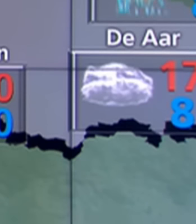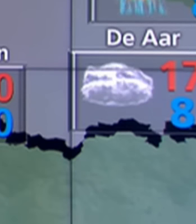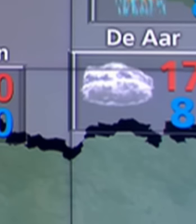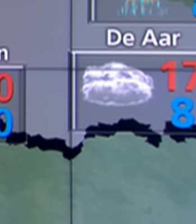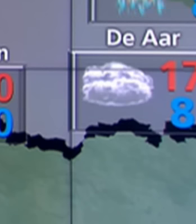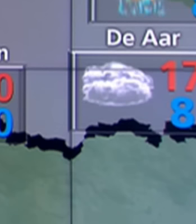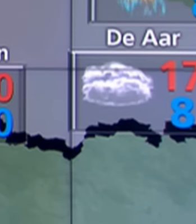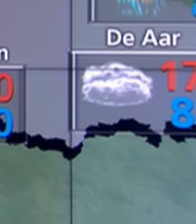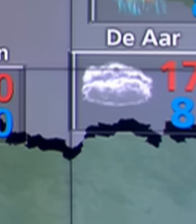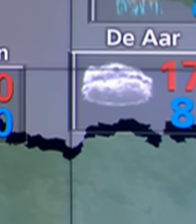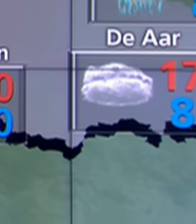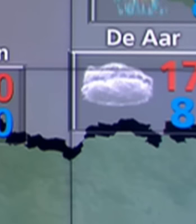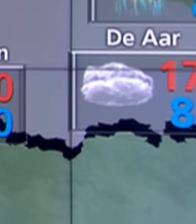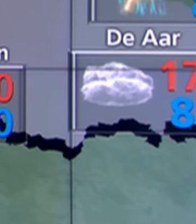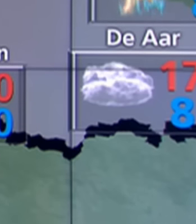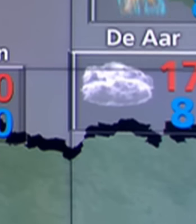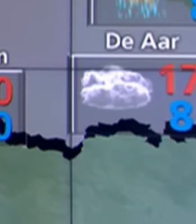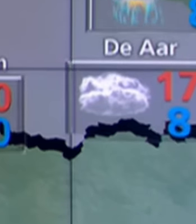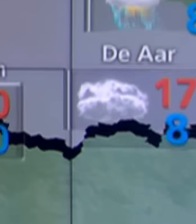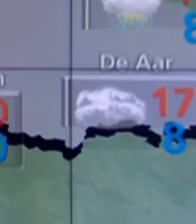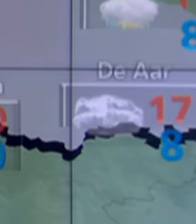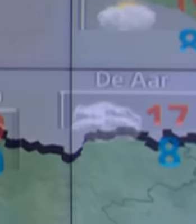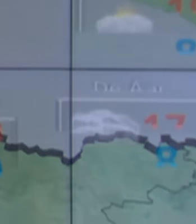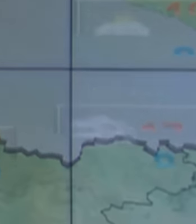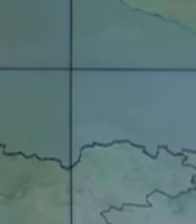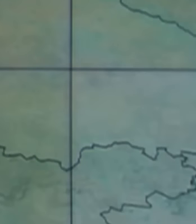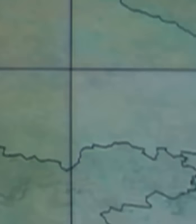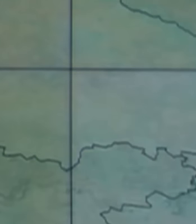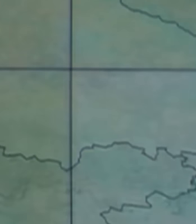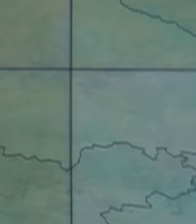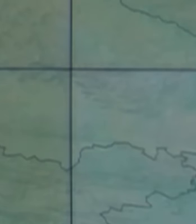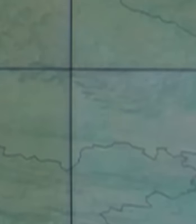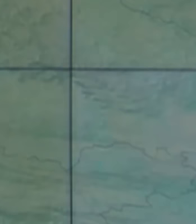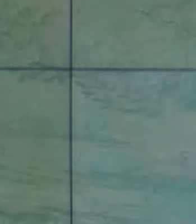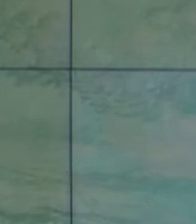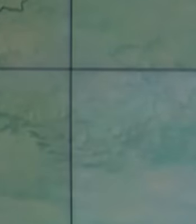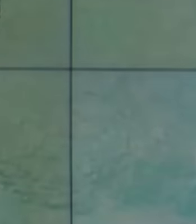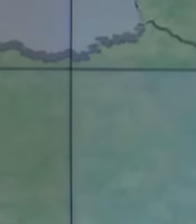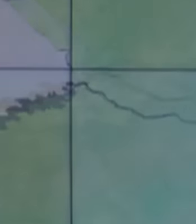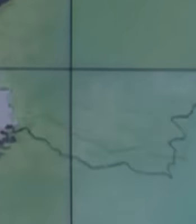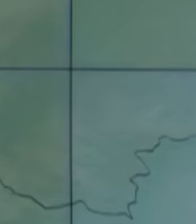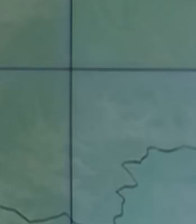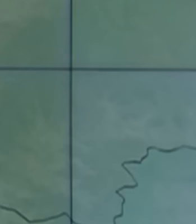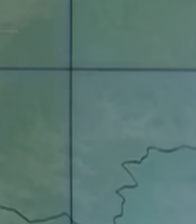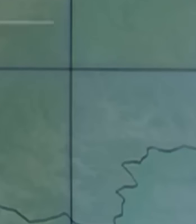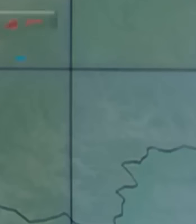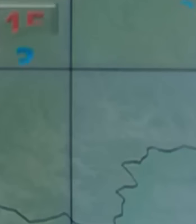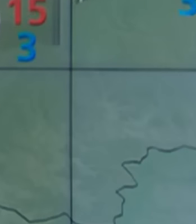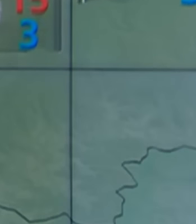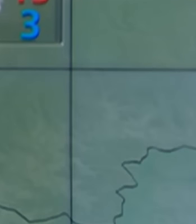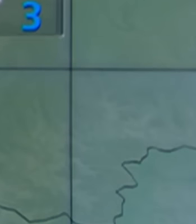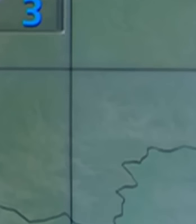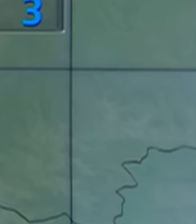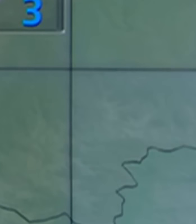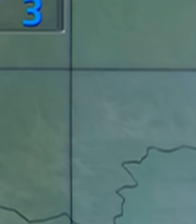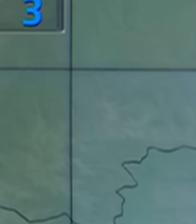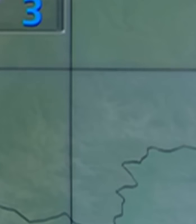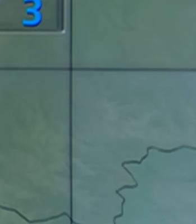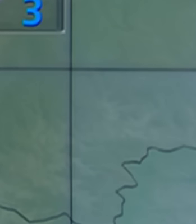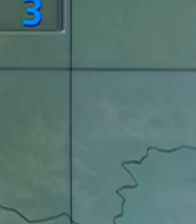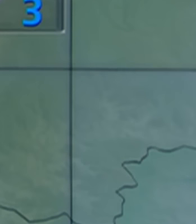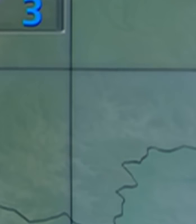le 10 go ya go di gata di le 17 fa Apinteni yona e tla beke mo go di gata di le 21 le bobedi re lebele province ya ka Free State